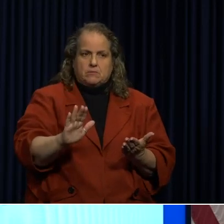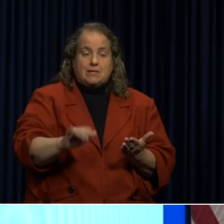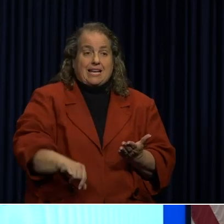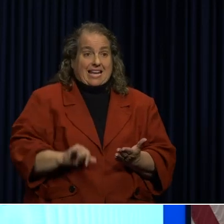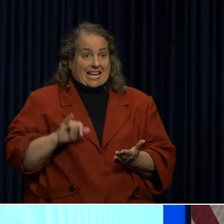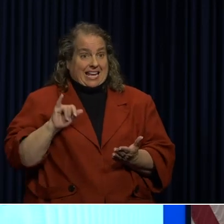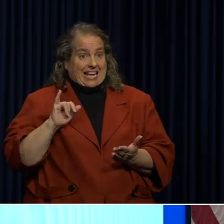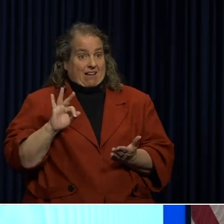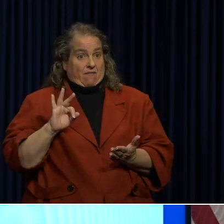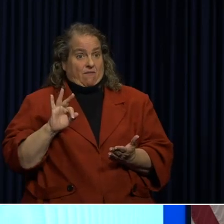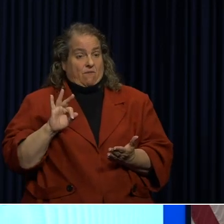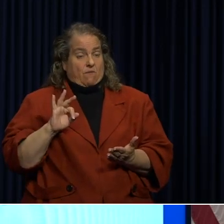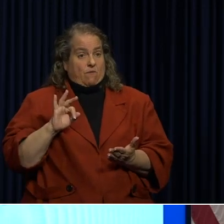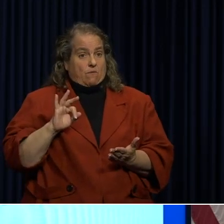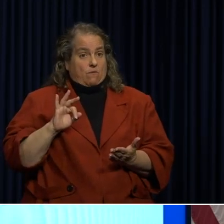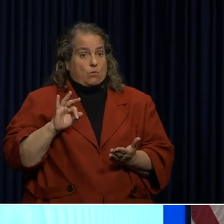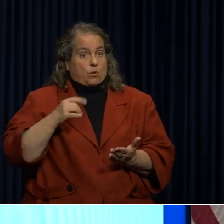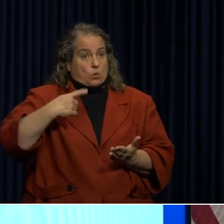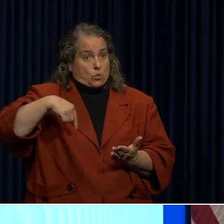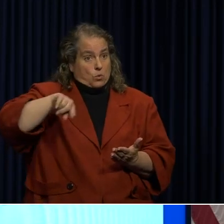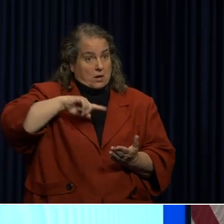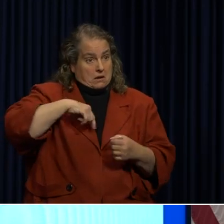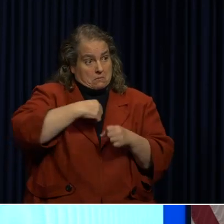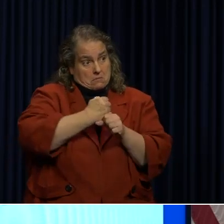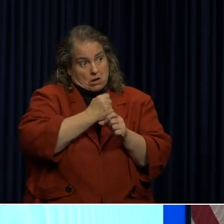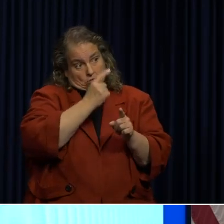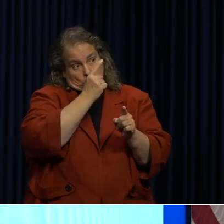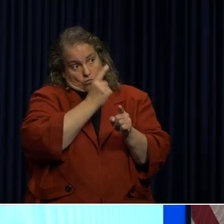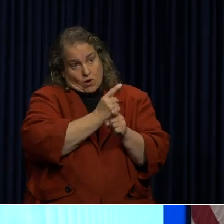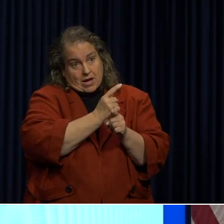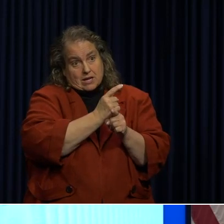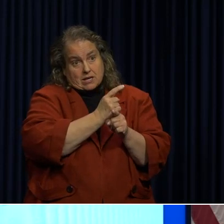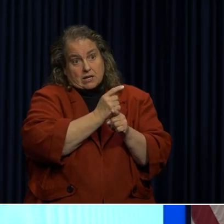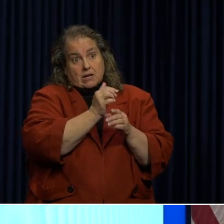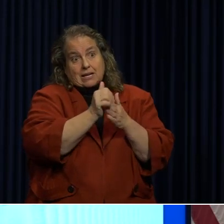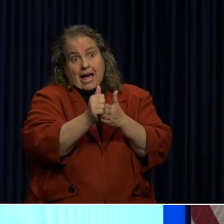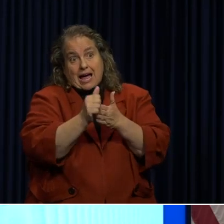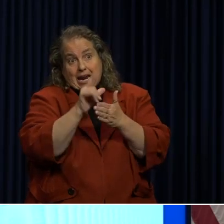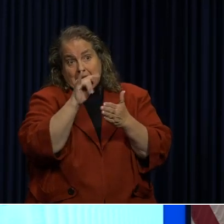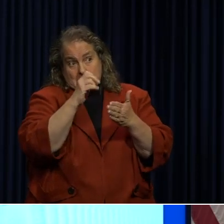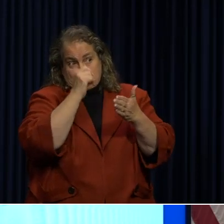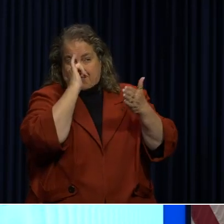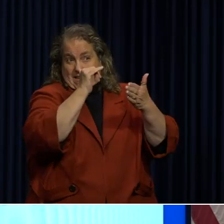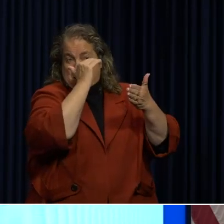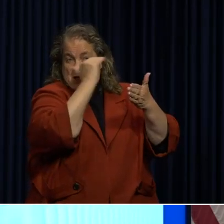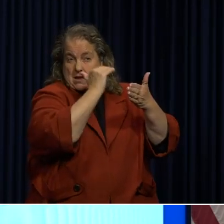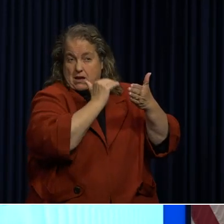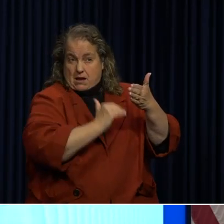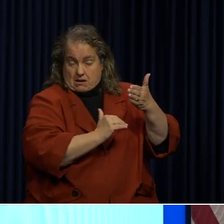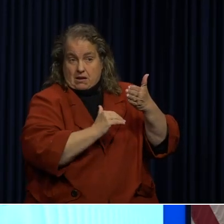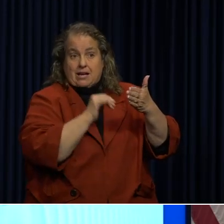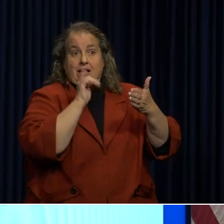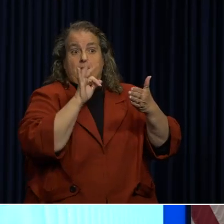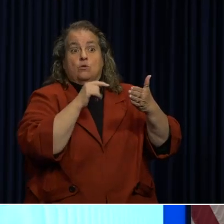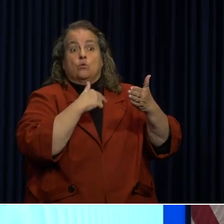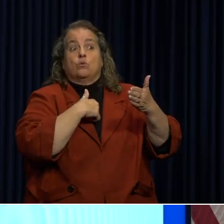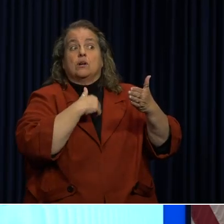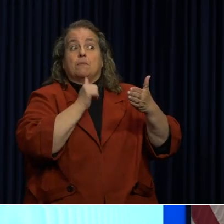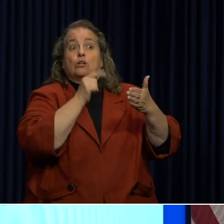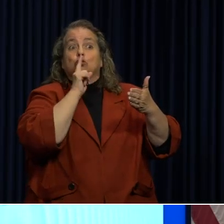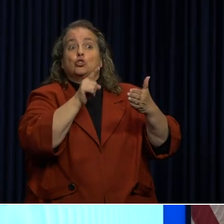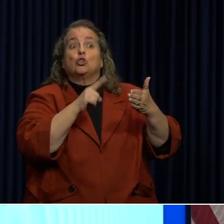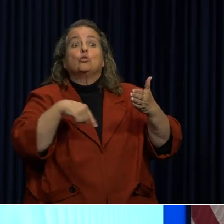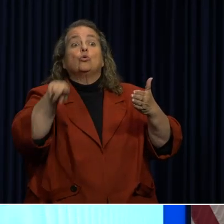if we create the right guidelines, if we enforce those guidelines, and if we do